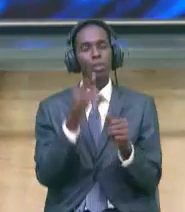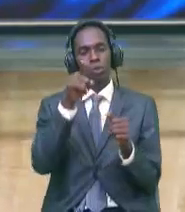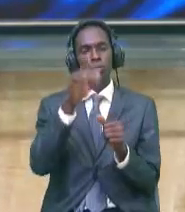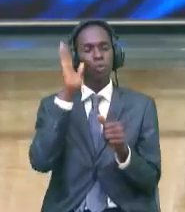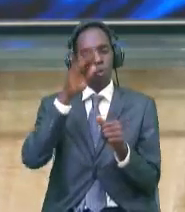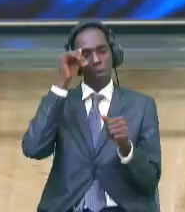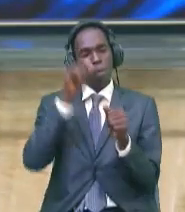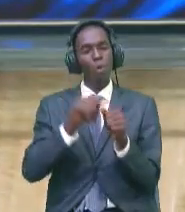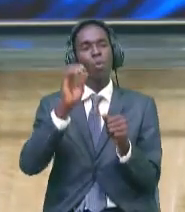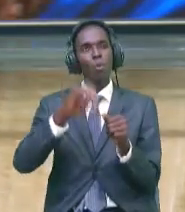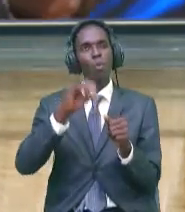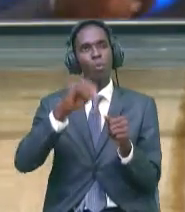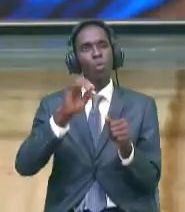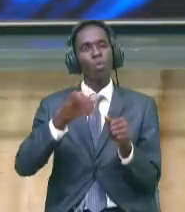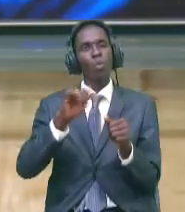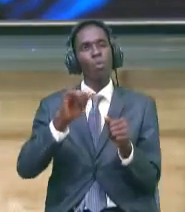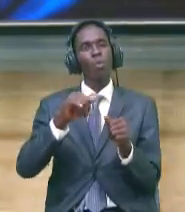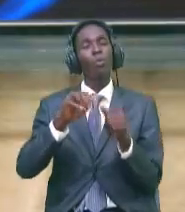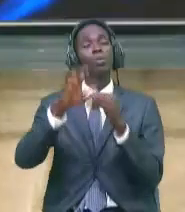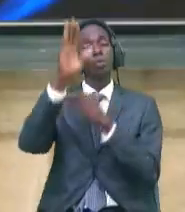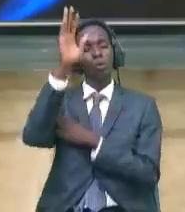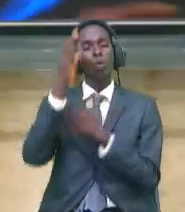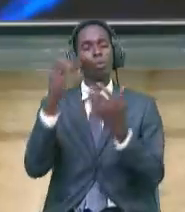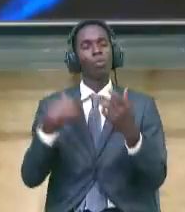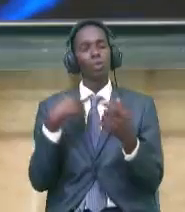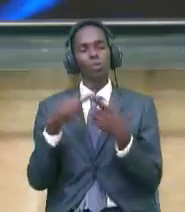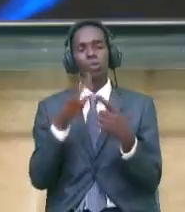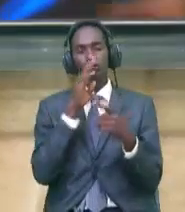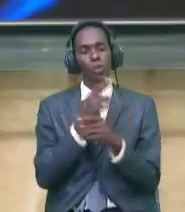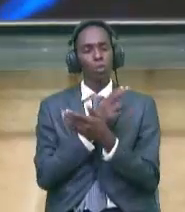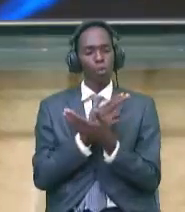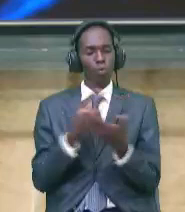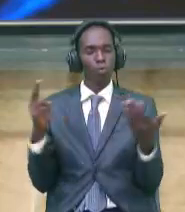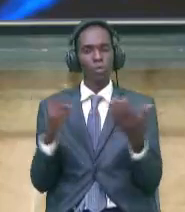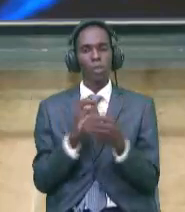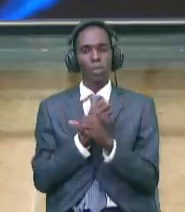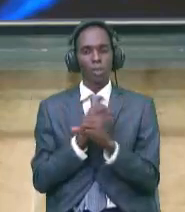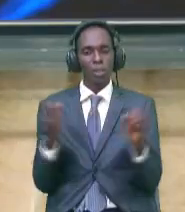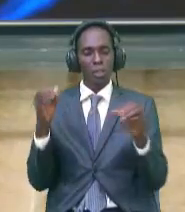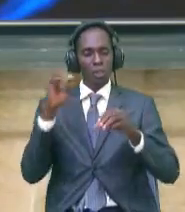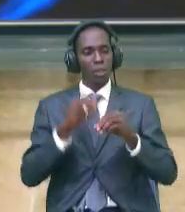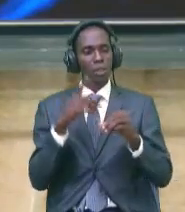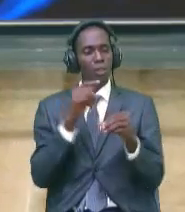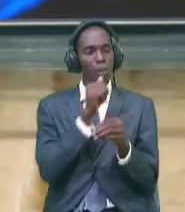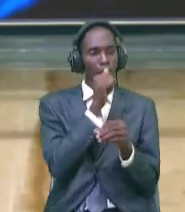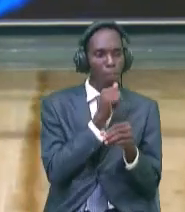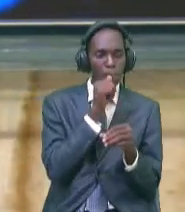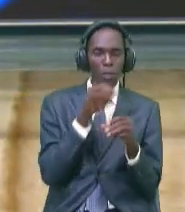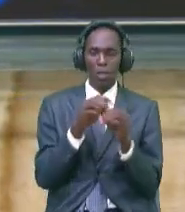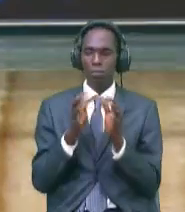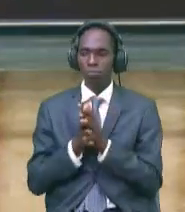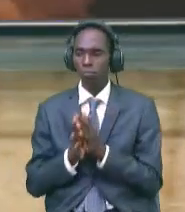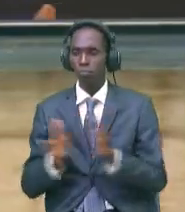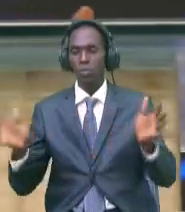character of the saint. In the private, in the public, when alone, and when he with other people, he